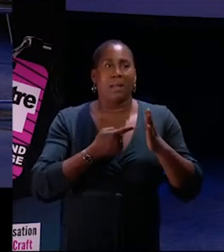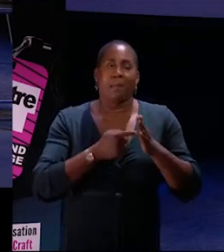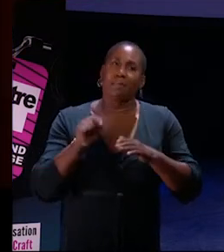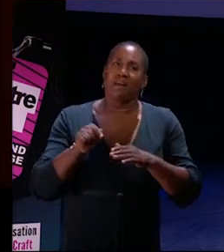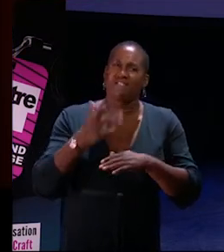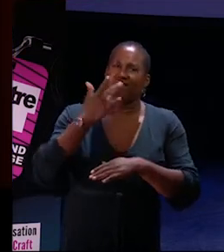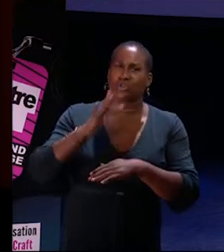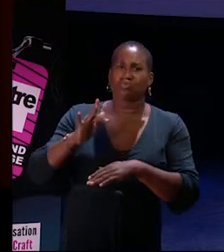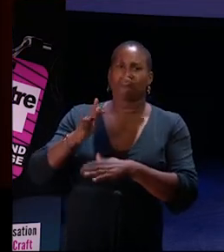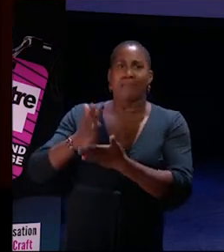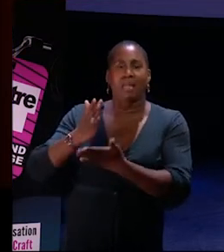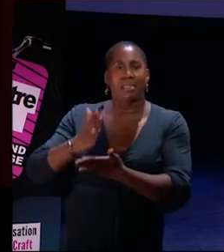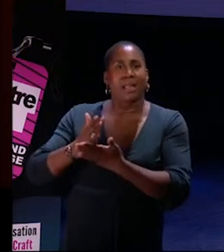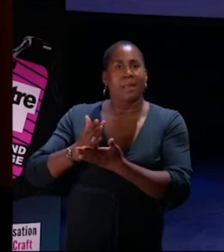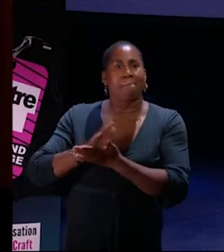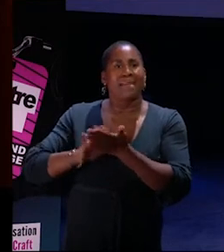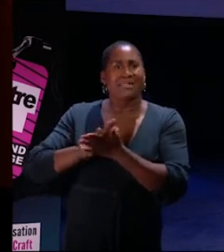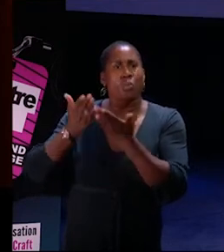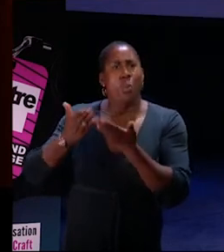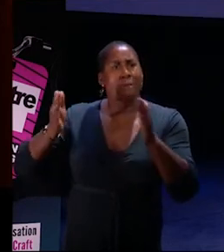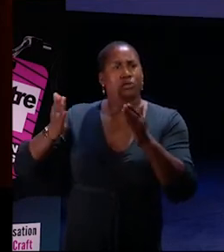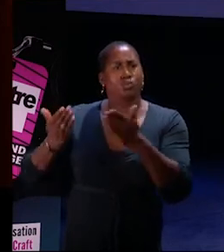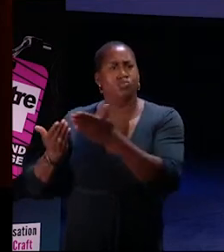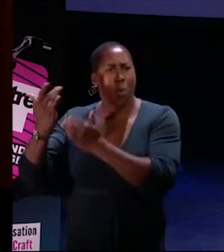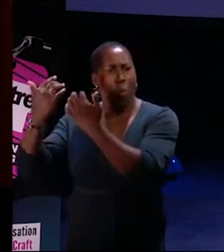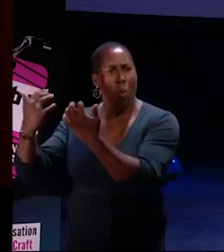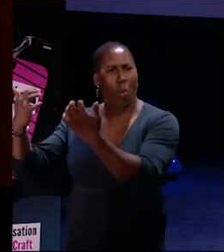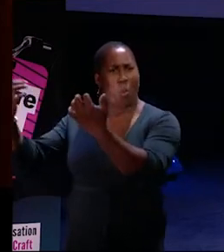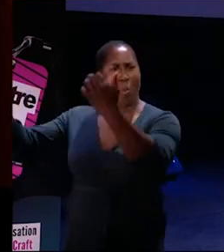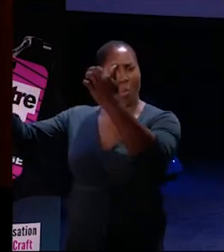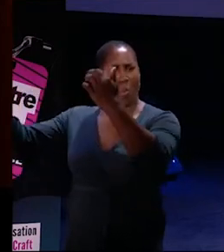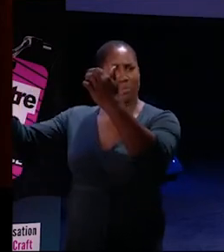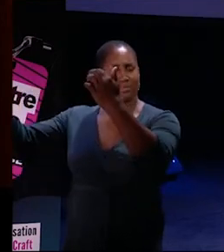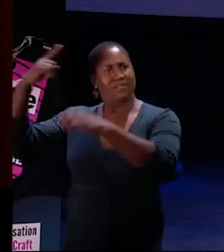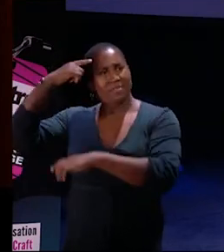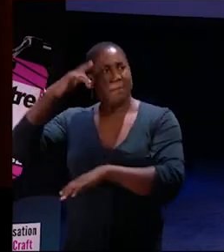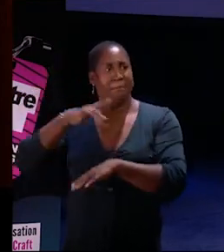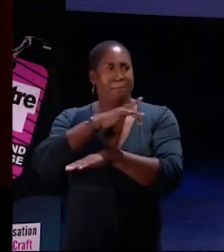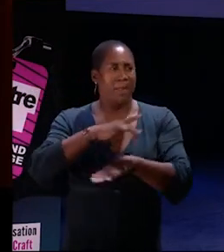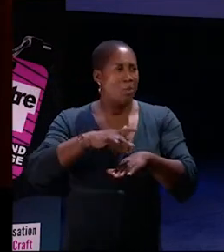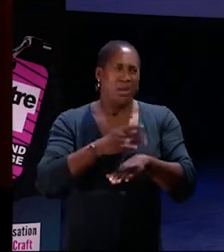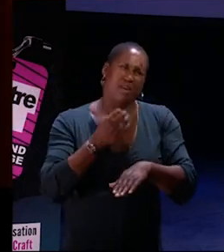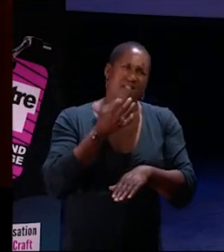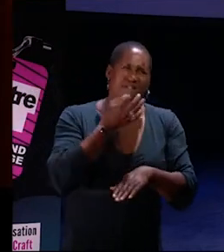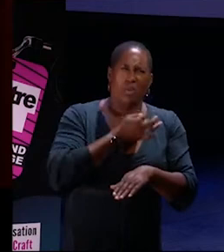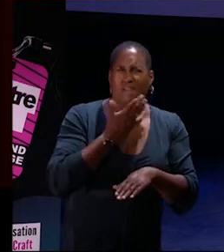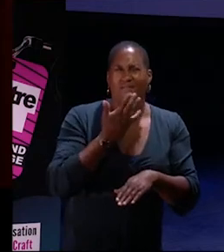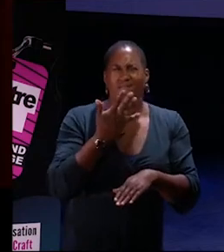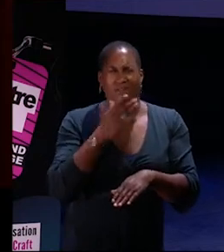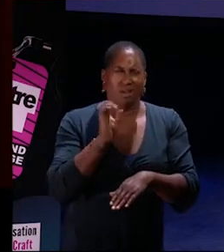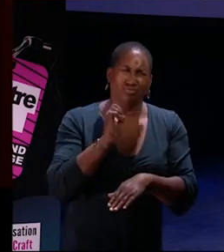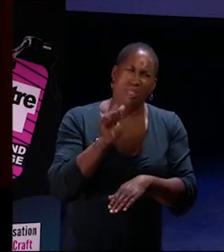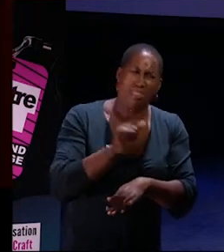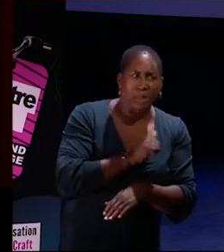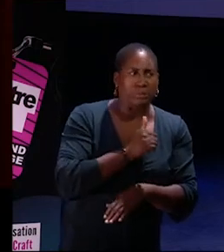audience. Only 500,000 people can sit in this auditorium and watch a piece of theater and engage in a particular way. But you might also want